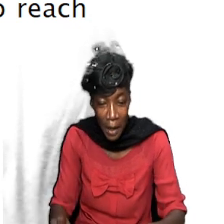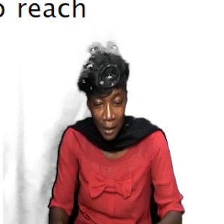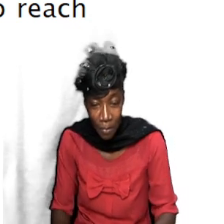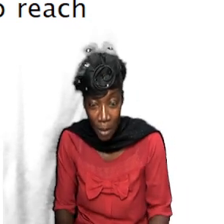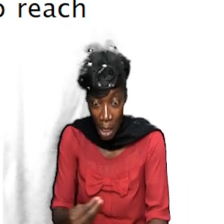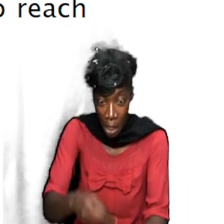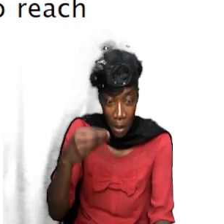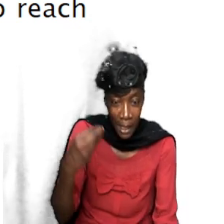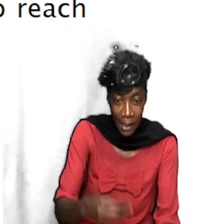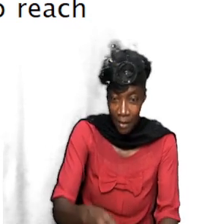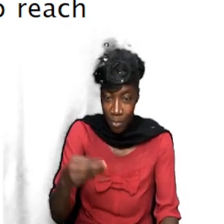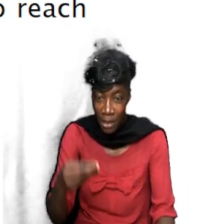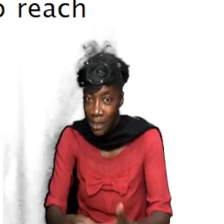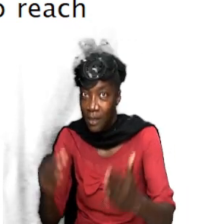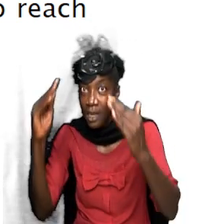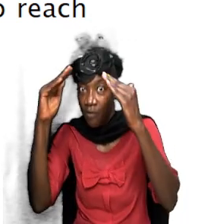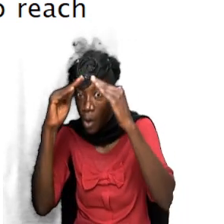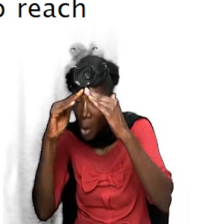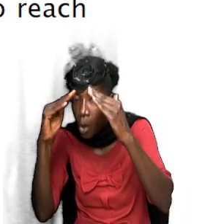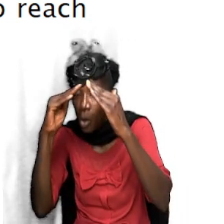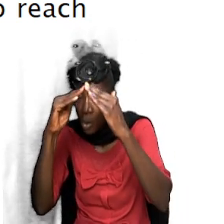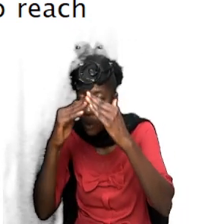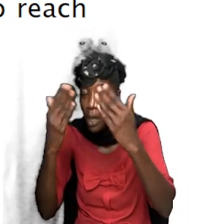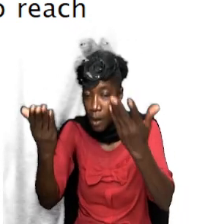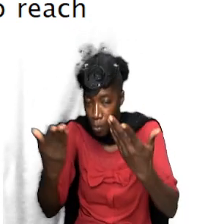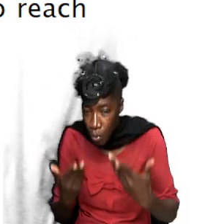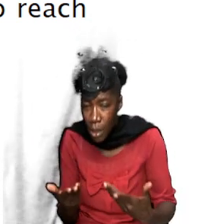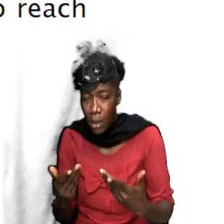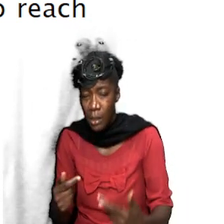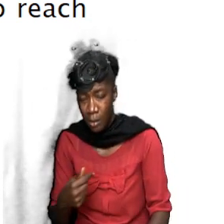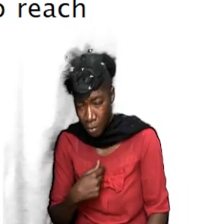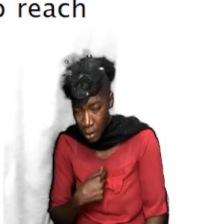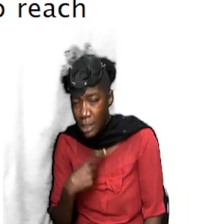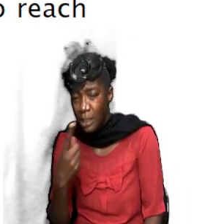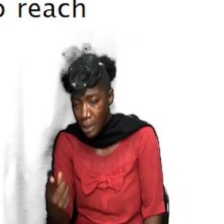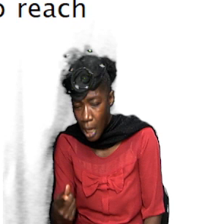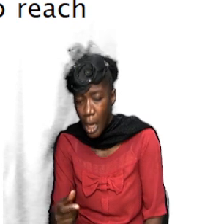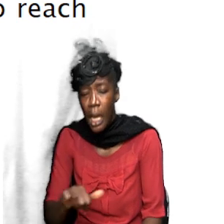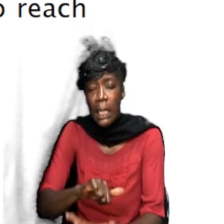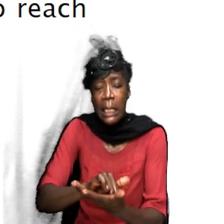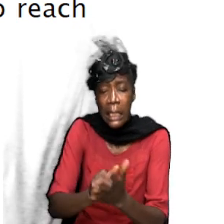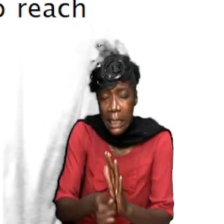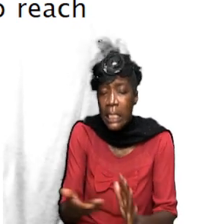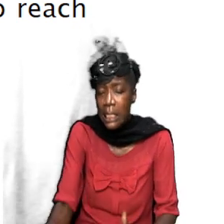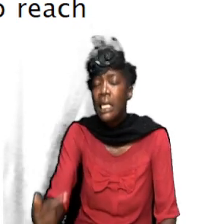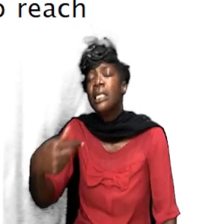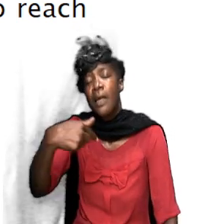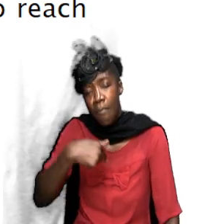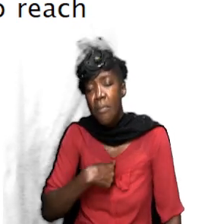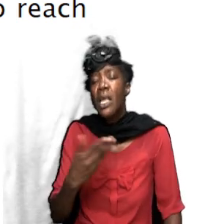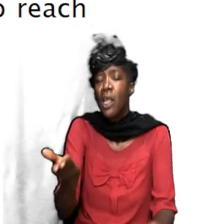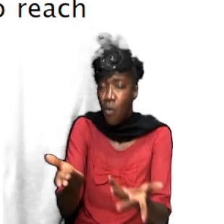and it brings us to the point as Christians, we say, Lord, these are the things that we want.